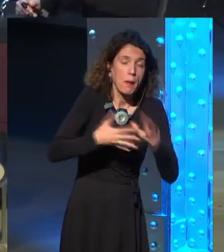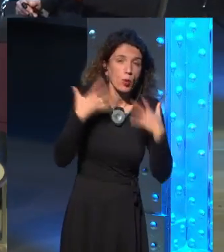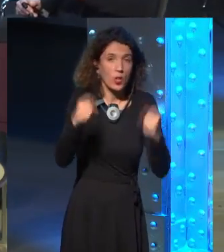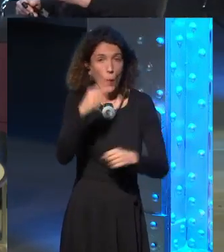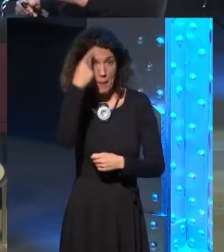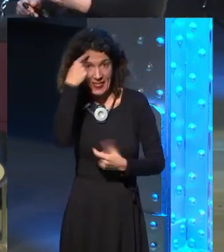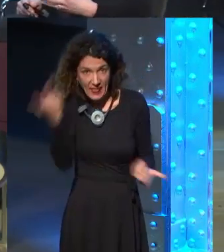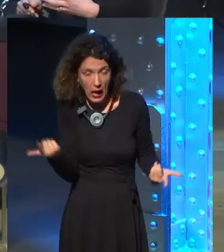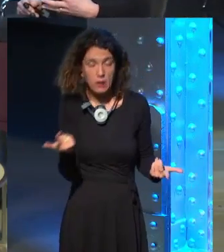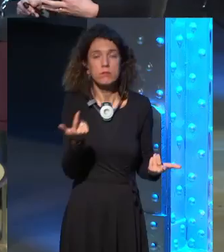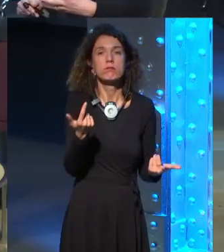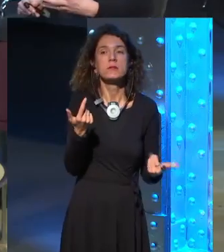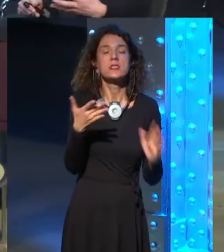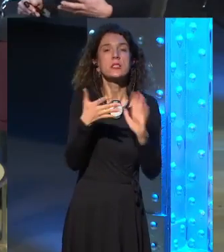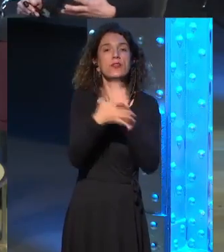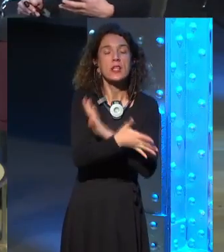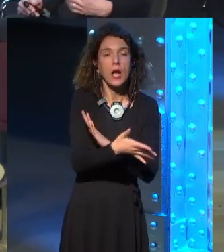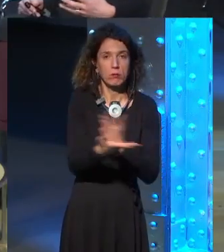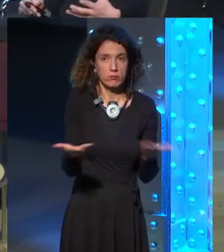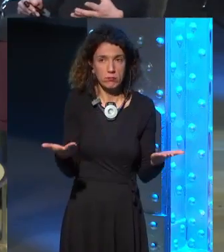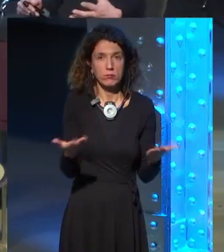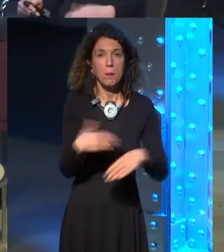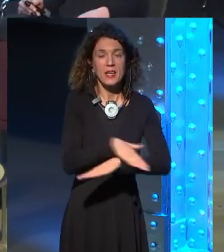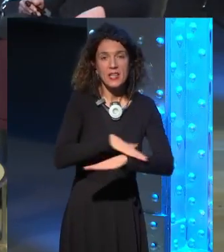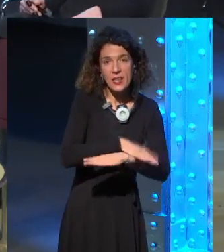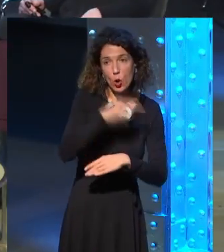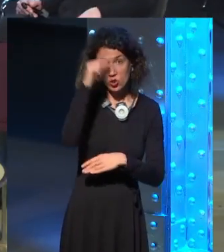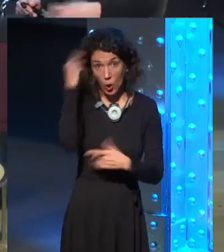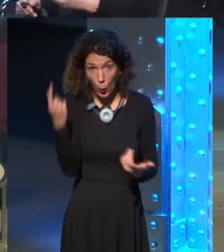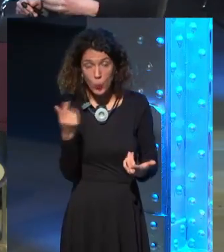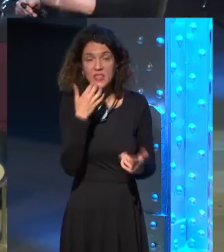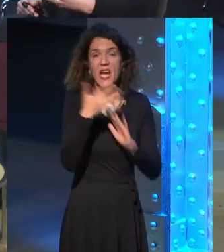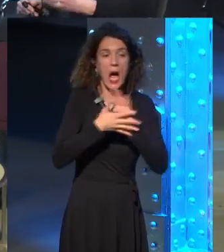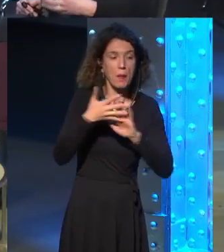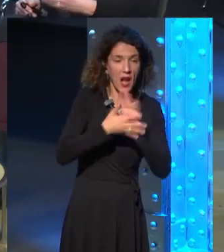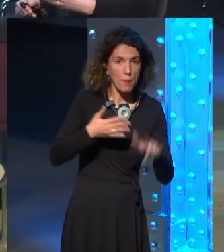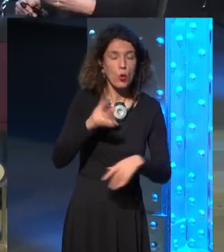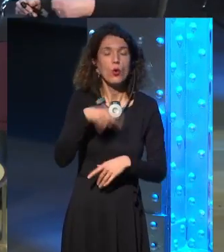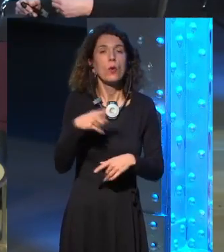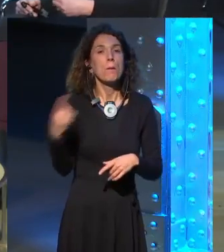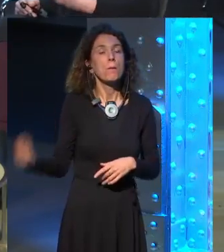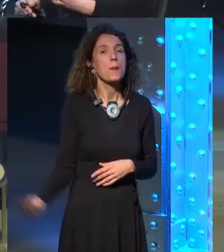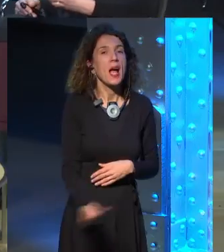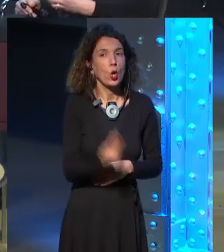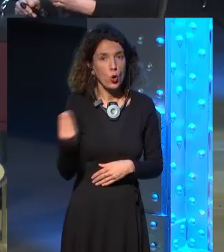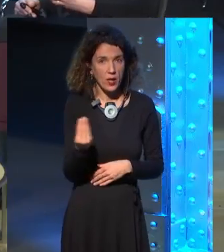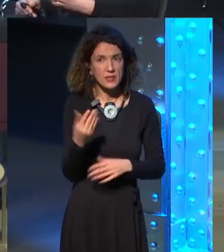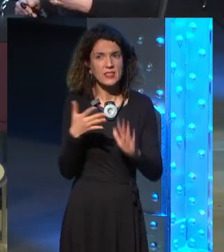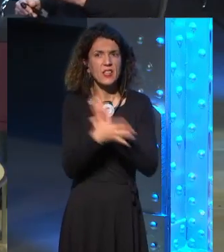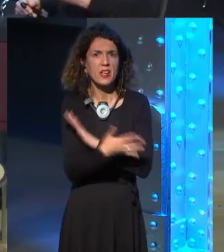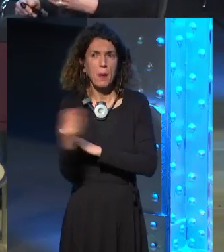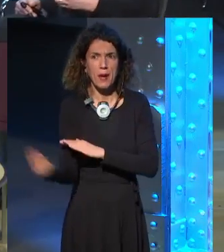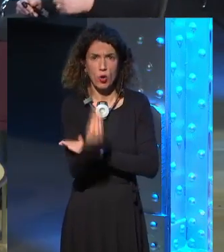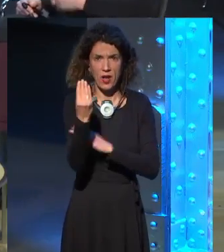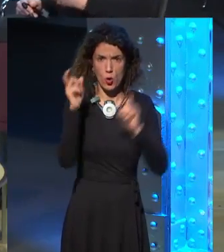If we talk about thriving, it's perhaps the educational sector, but quality of life is something that, you